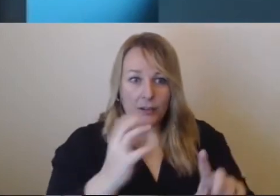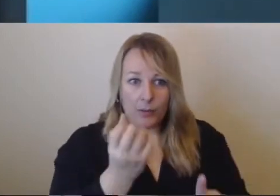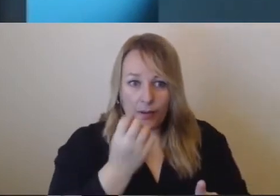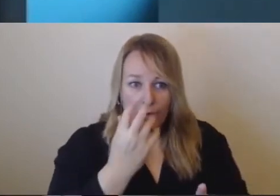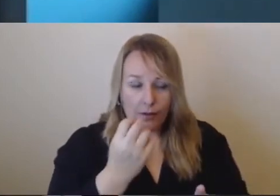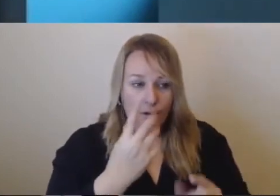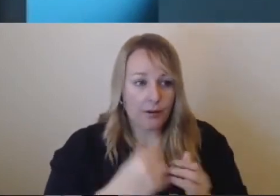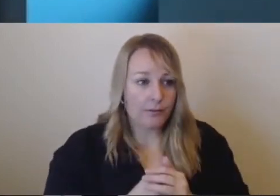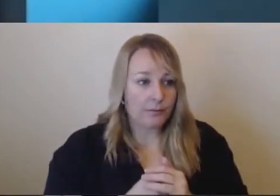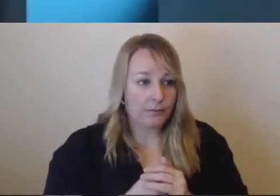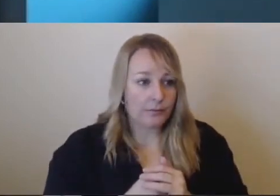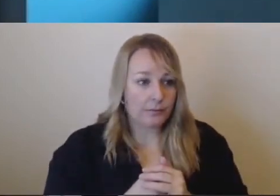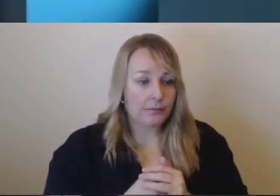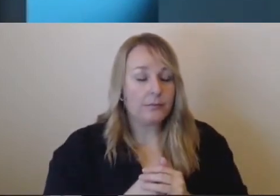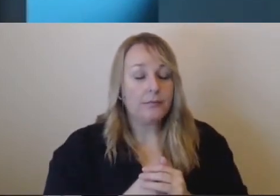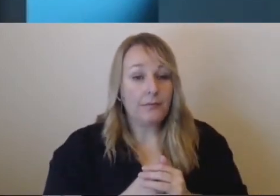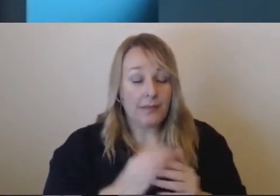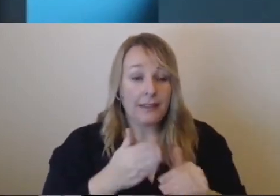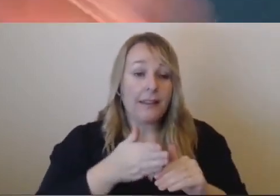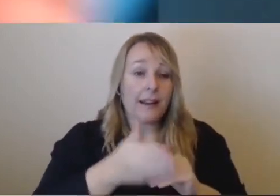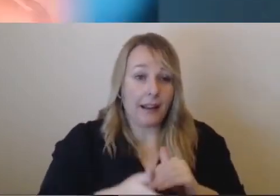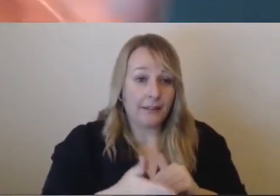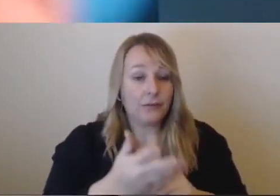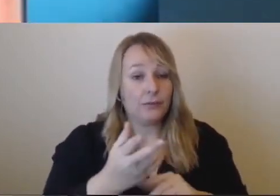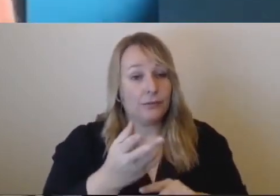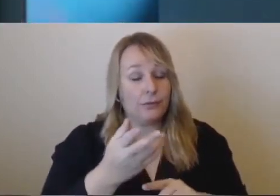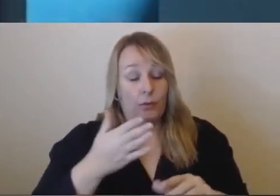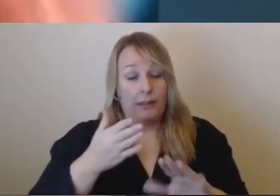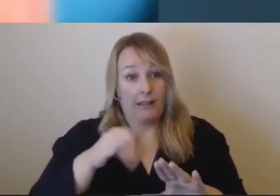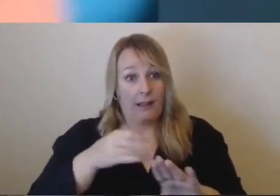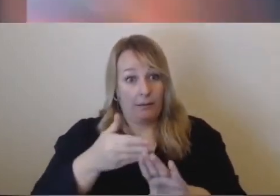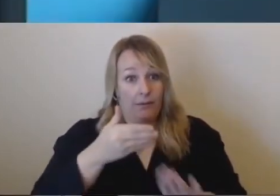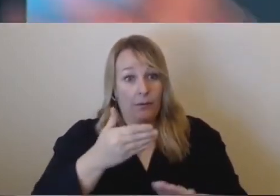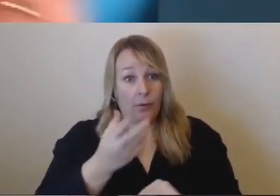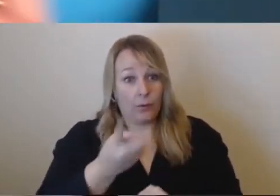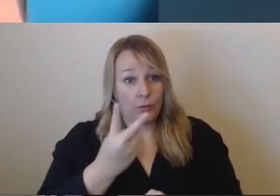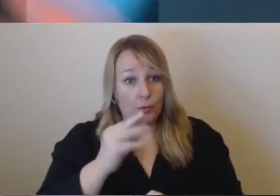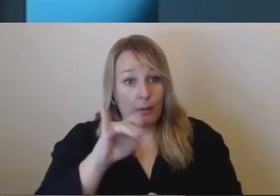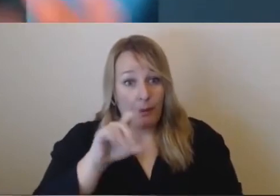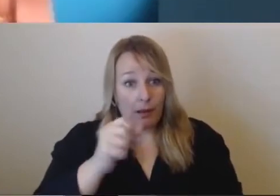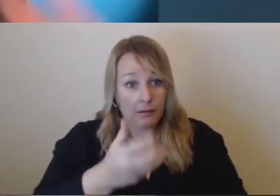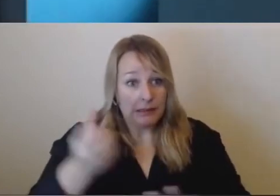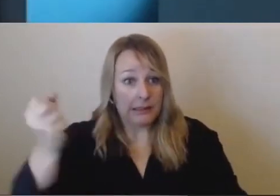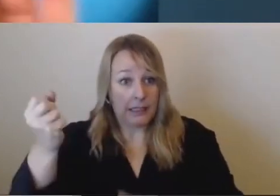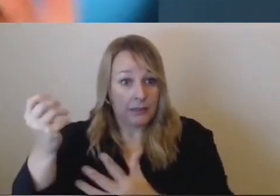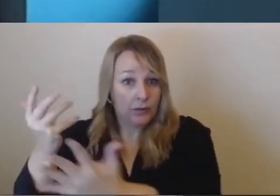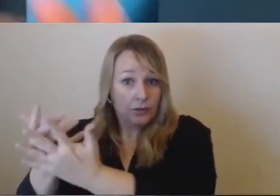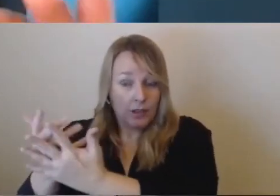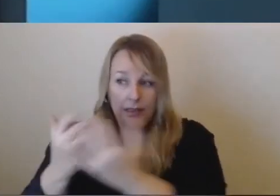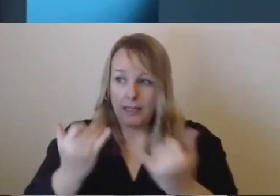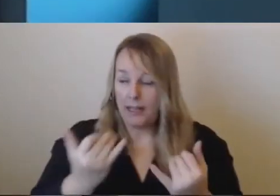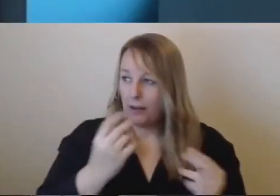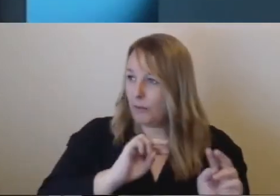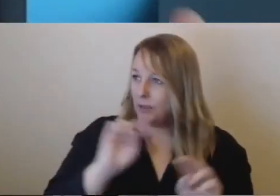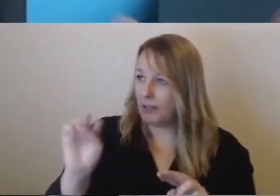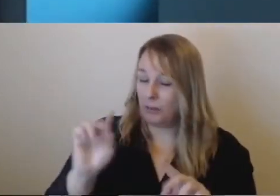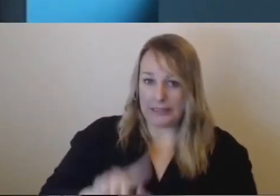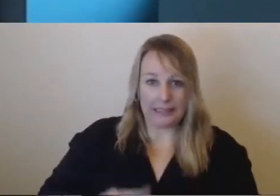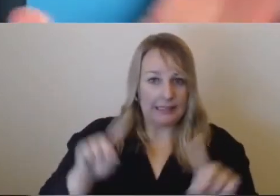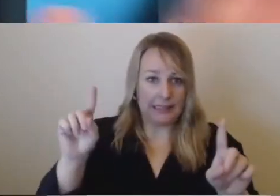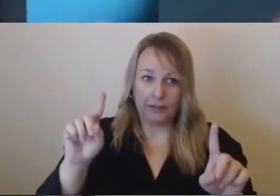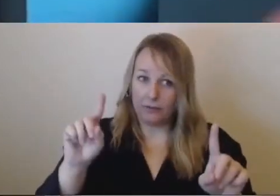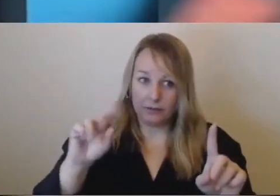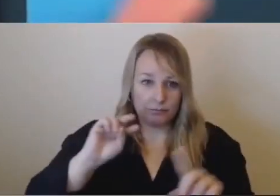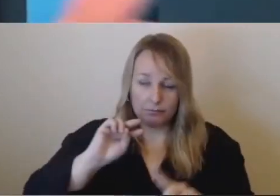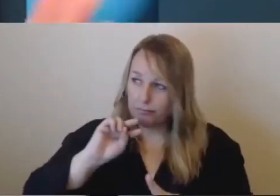which followed, you know, the detention of the two Michaels and a number of other actions, have changed perceptions of China in really significant ways.